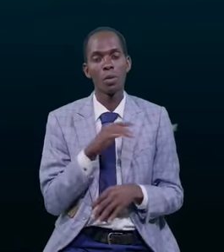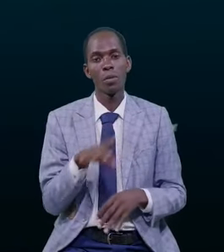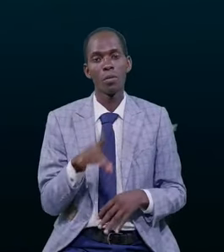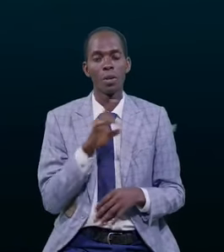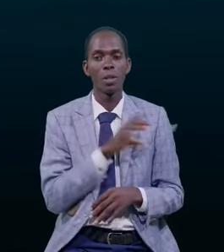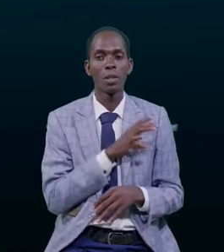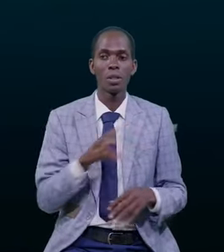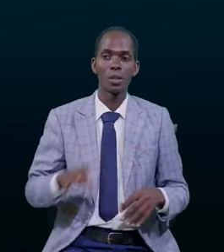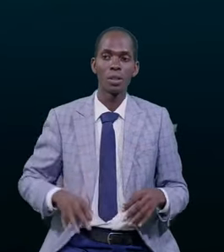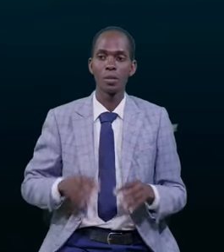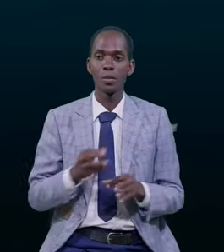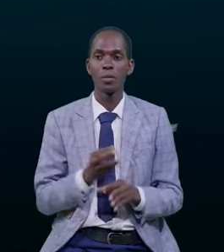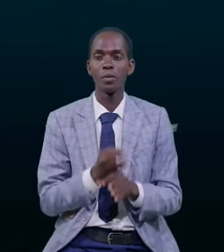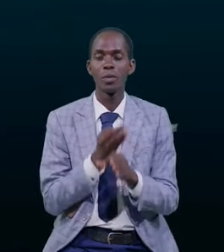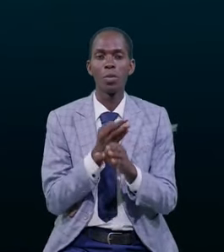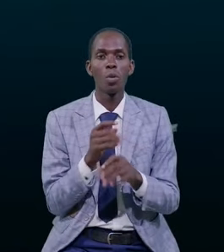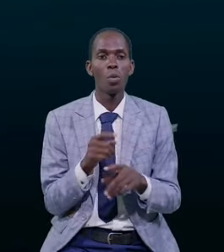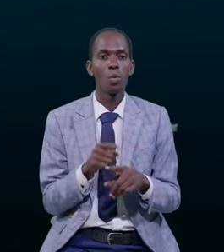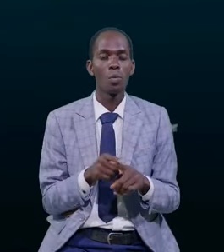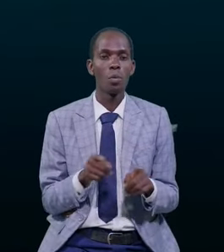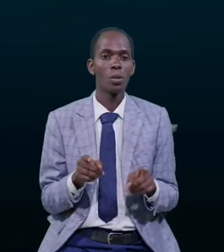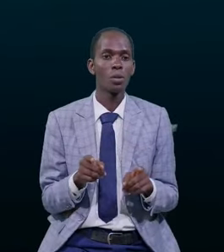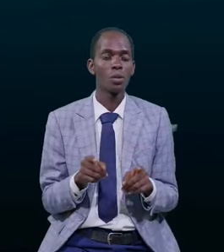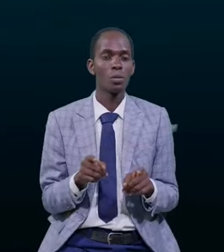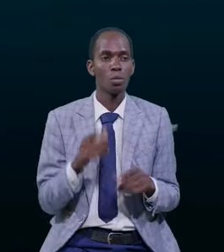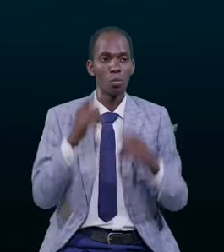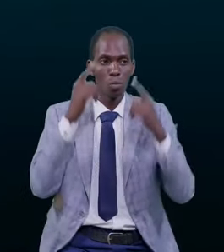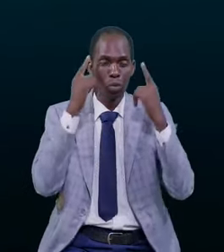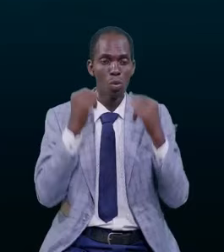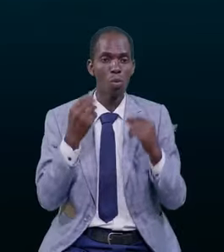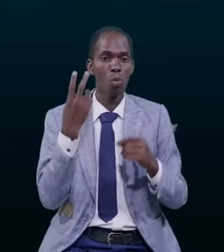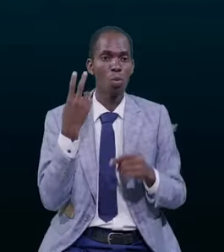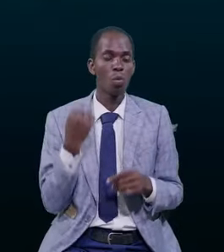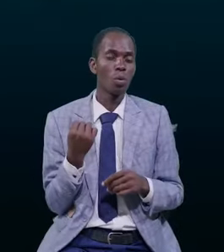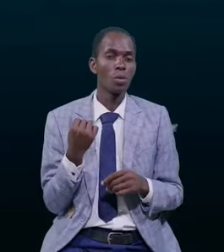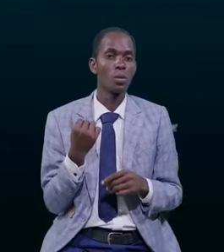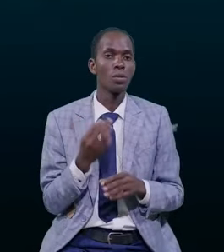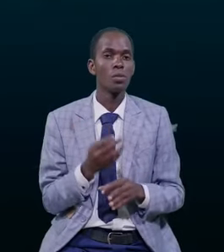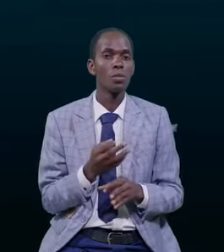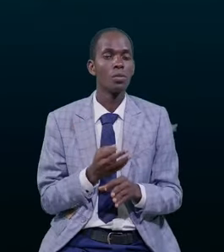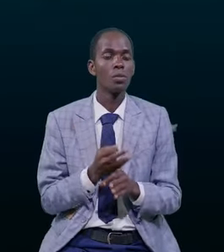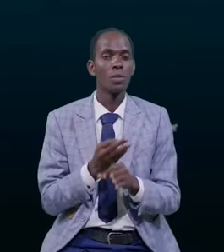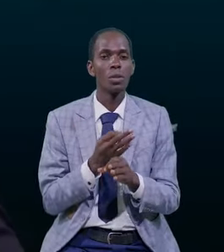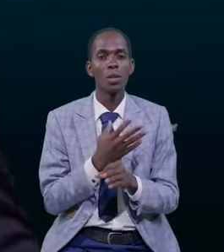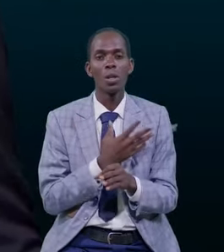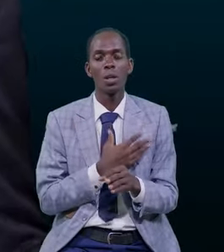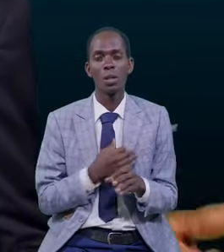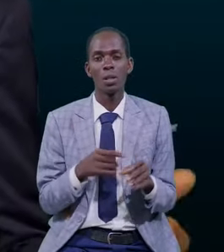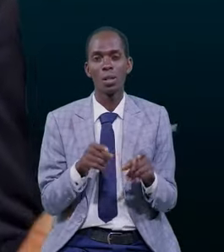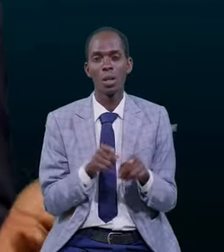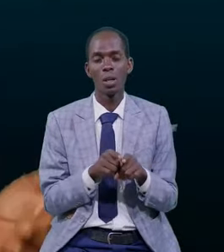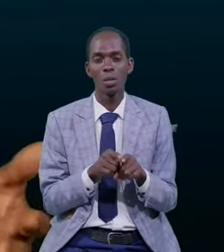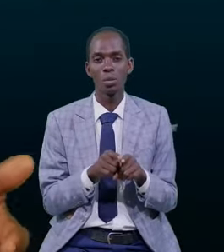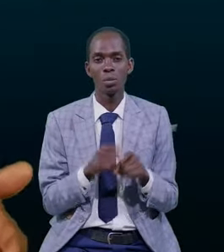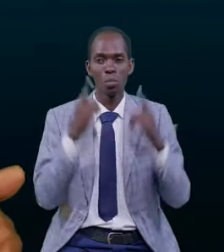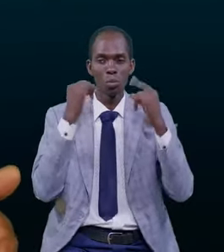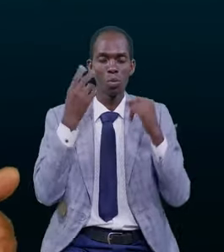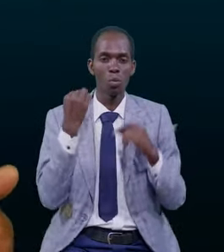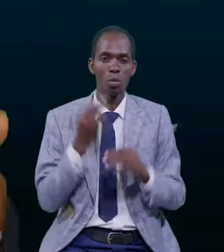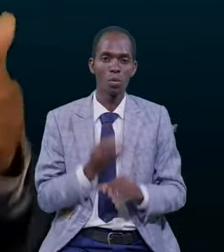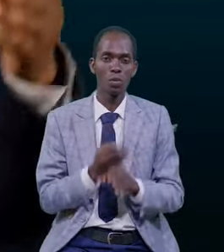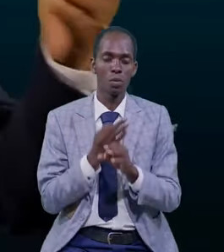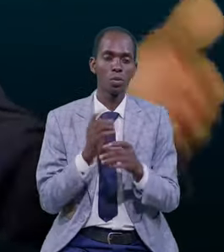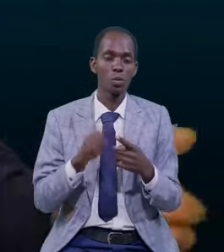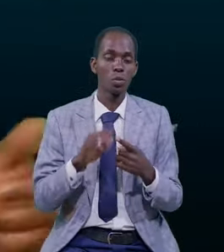also Moses was faithful as that verse continues as also Moses was faithful all his house so then does it